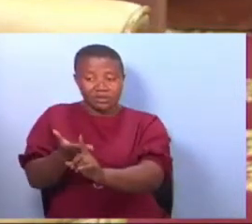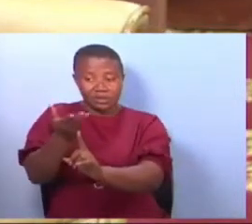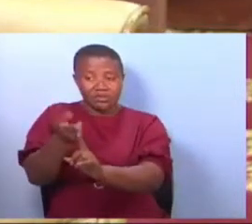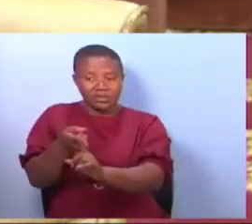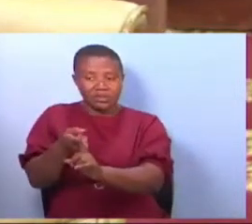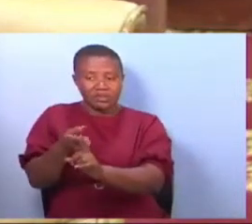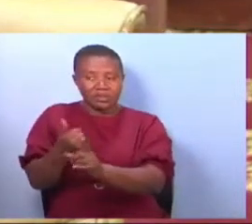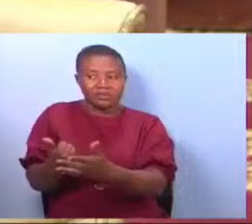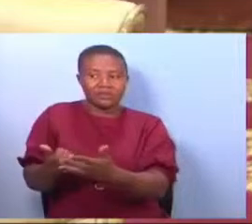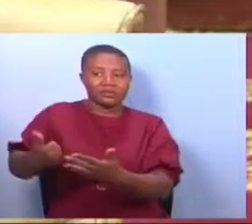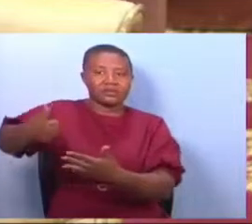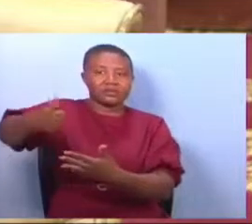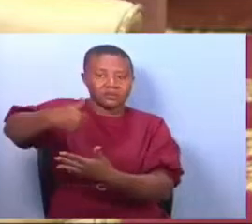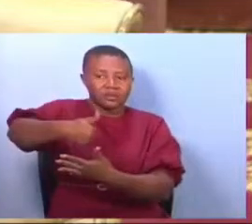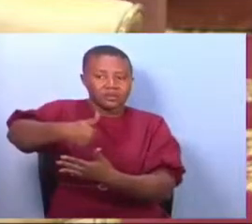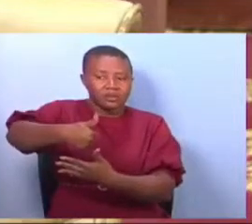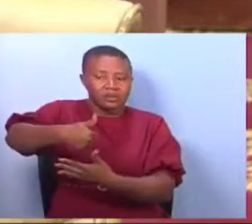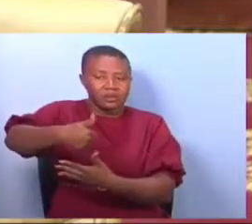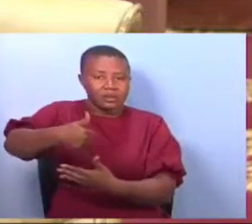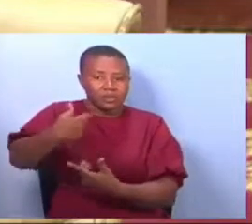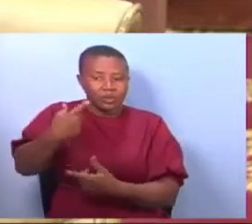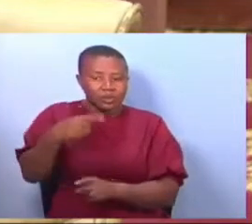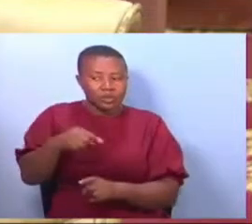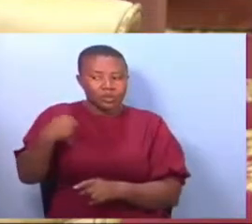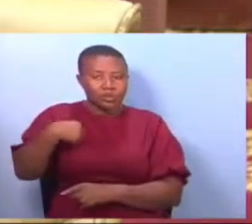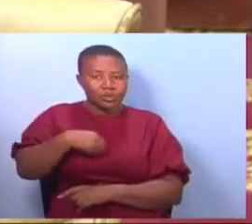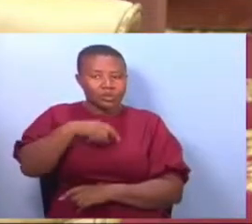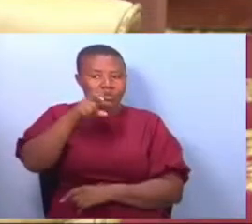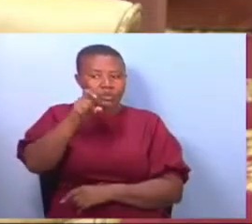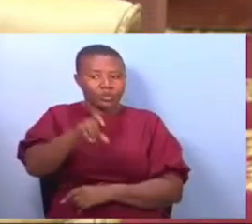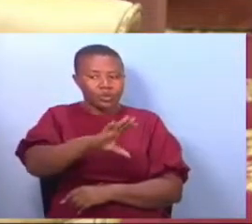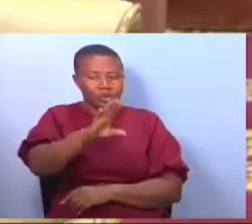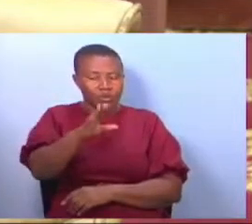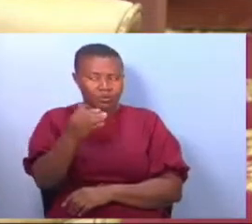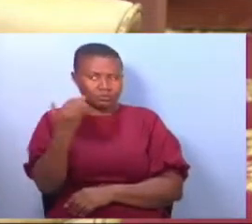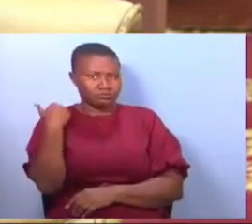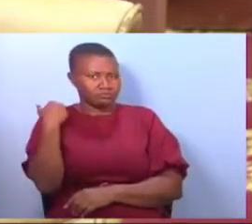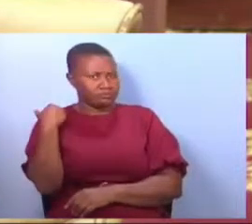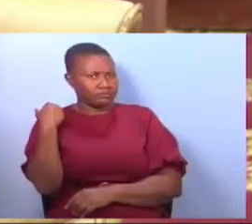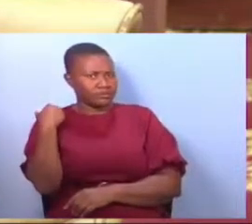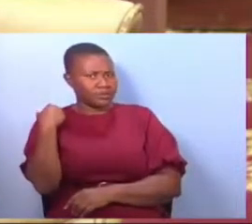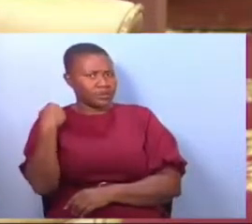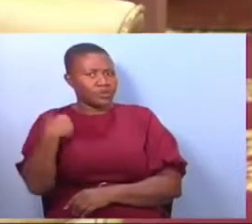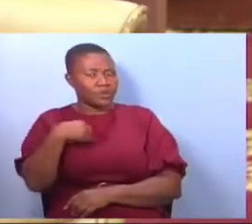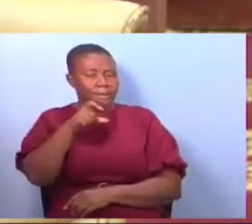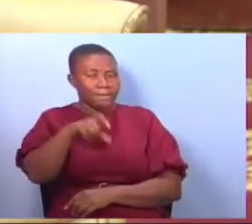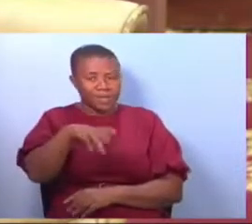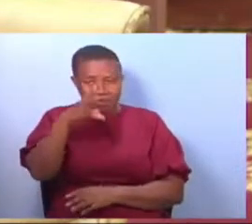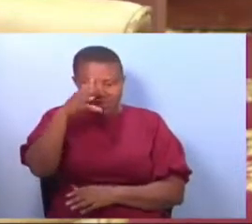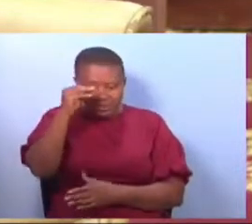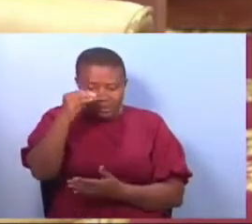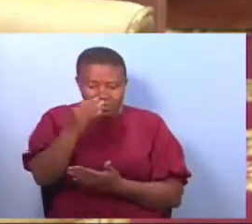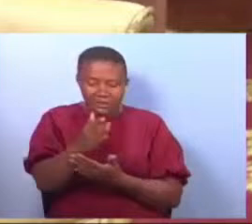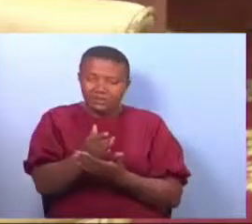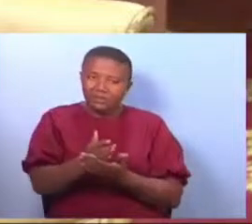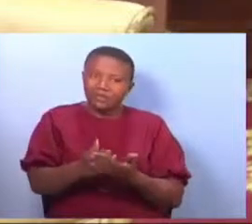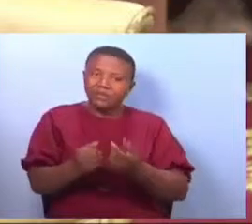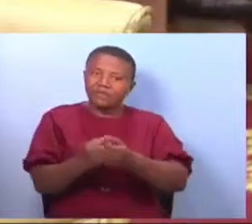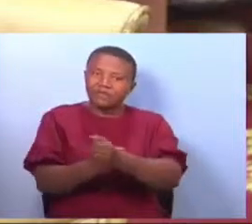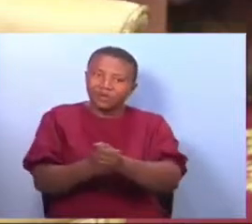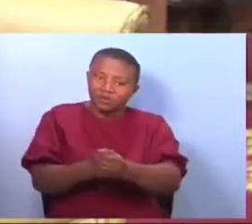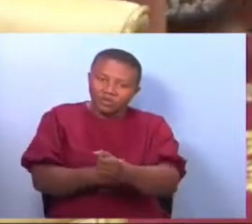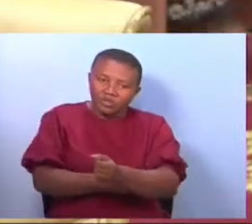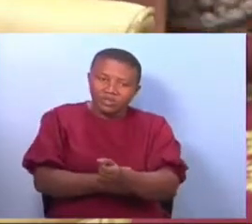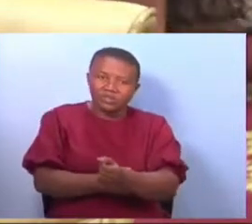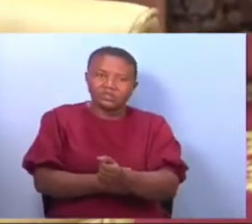should draw our attention to some major fundamental issues that as a House, both political divides, need